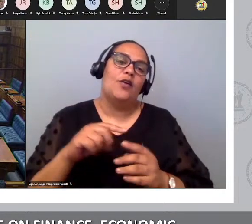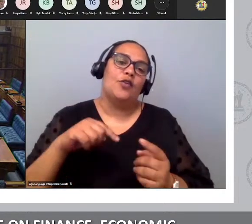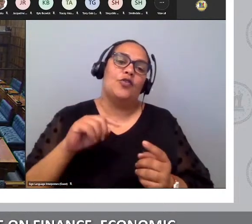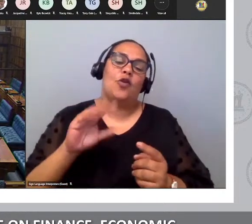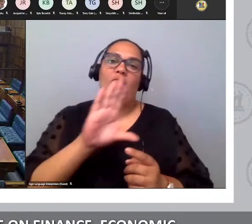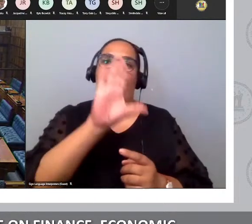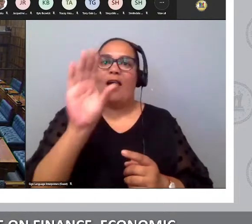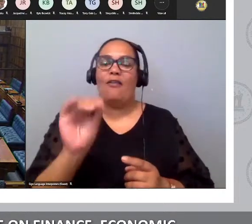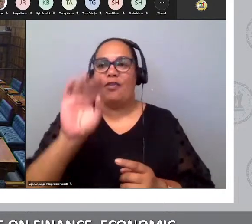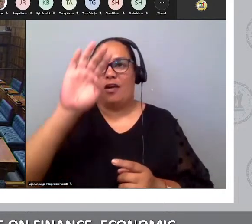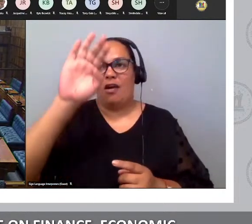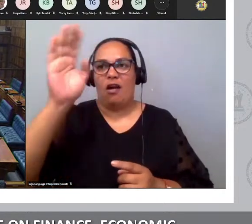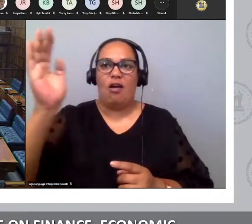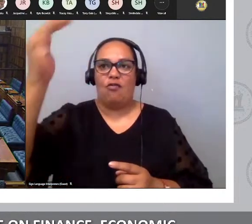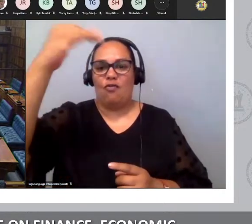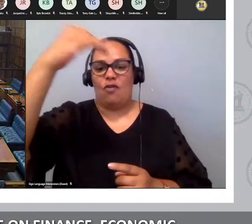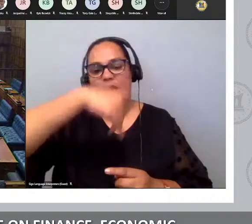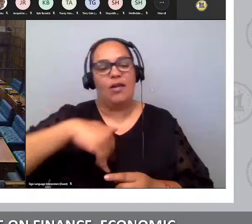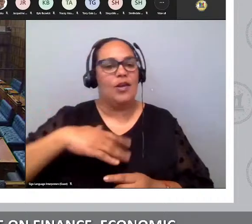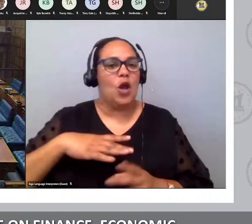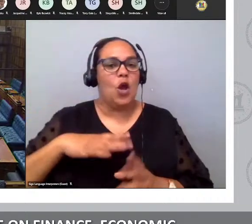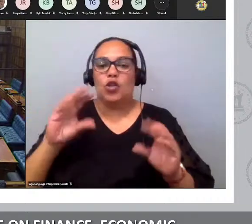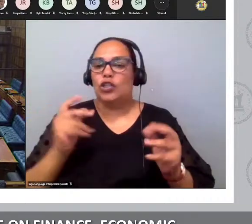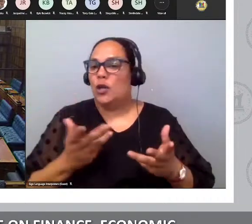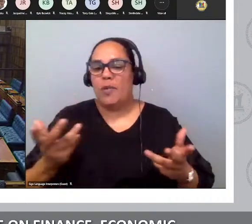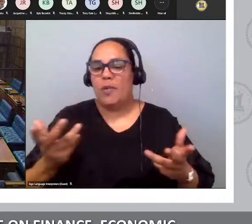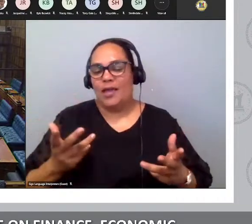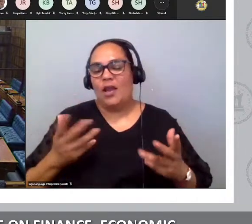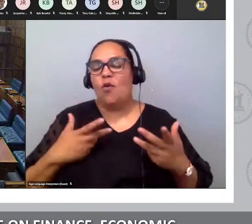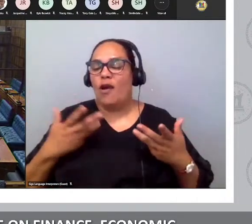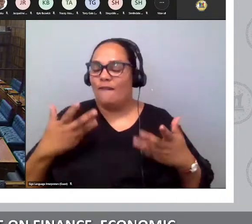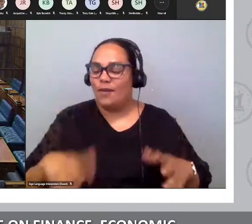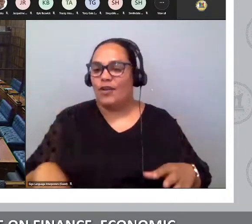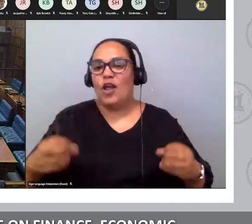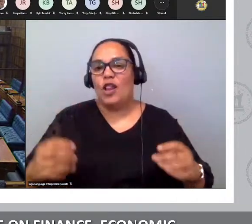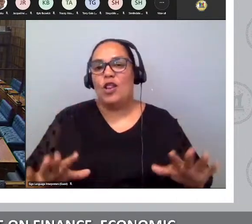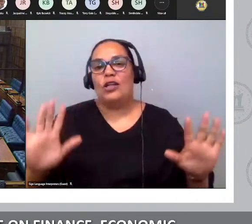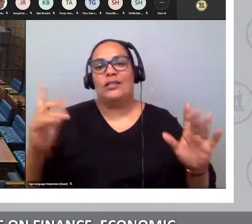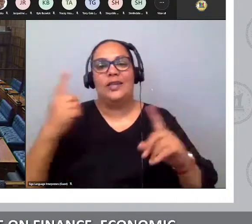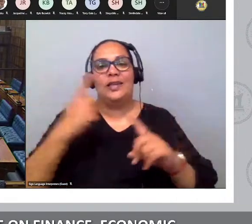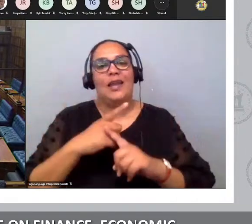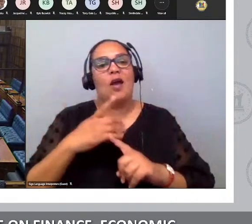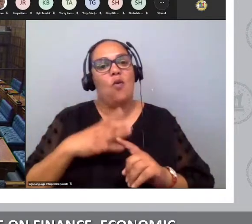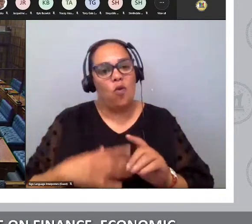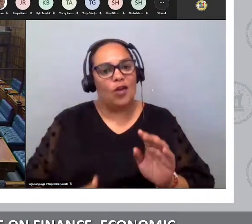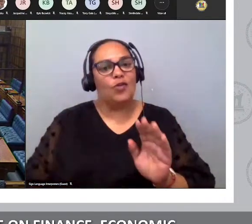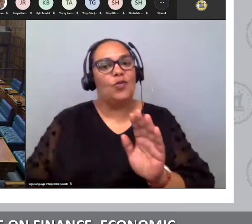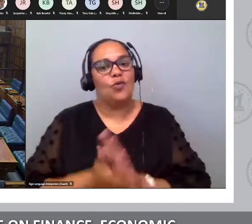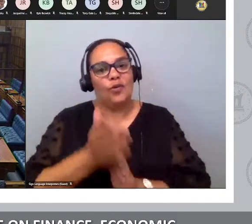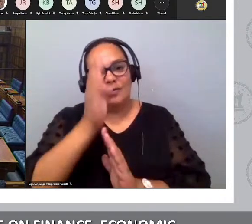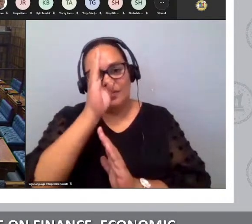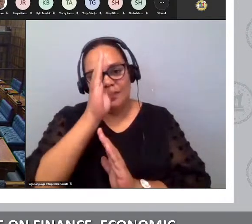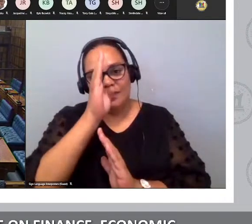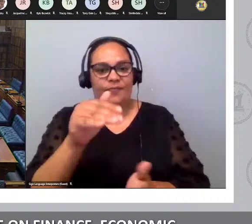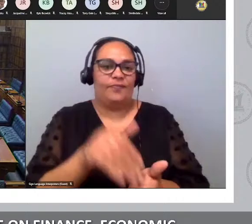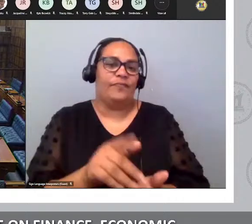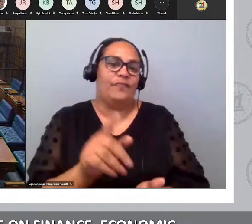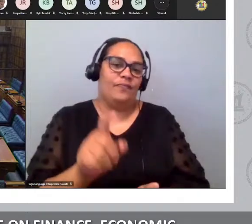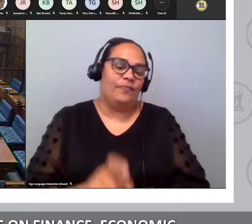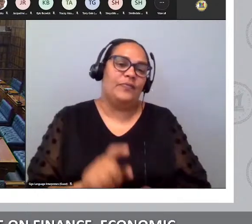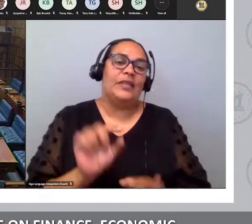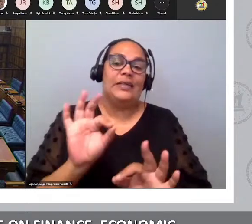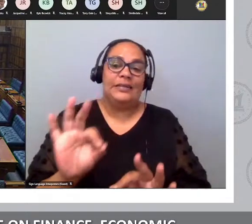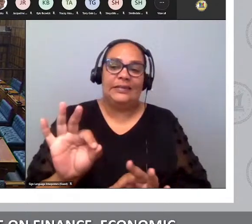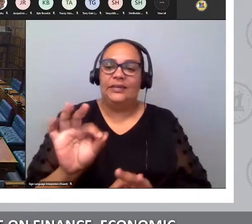Africa doesn't want to stop anywhere he's already lost 10 days he wants to get to his destination so